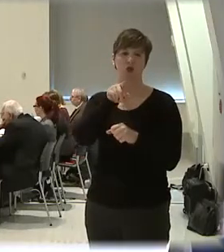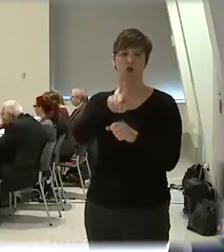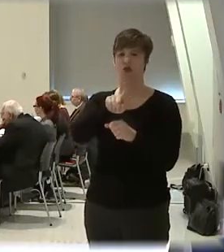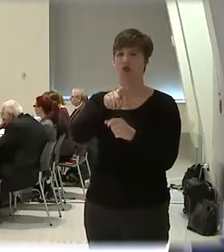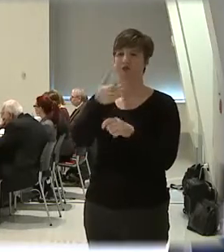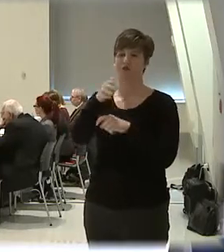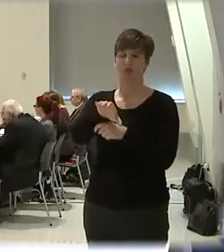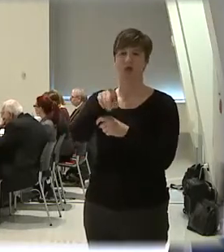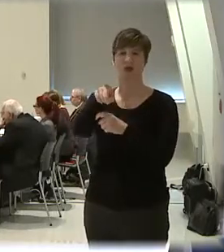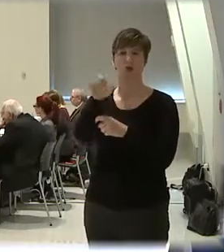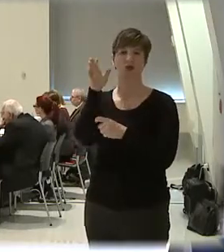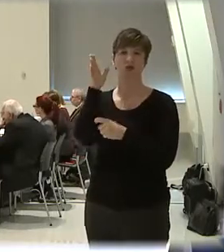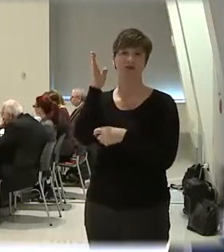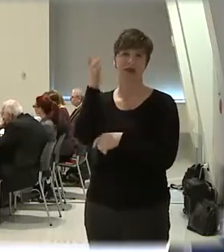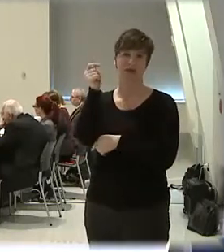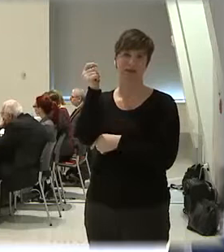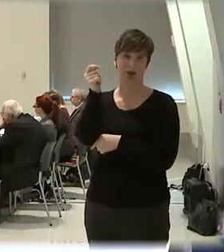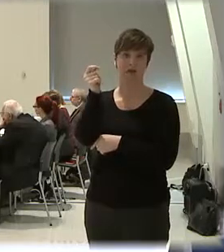want to testify.